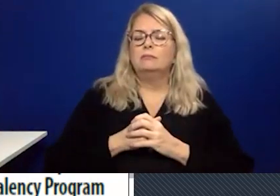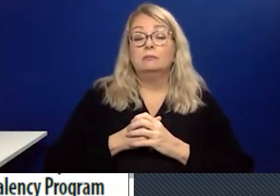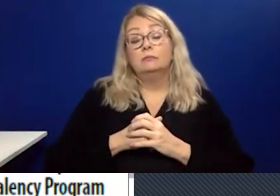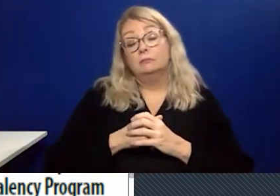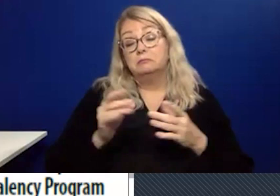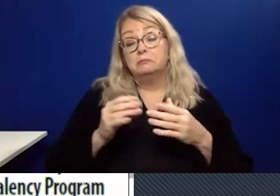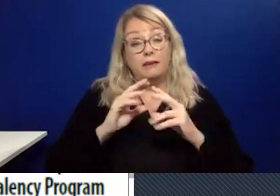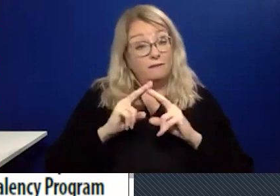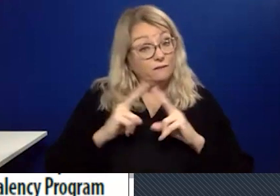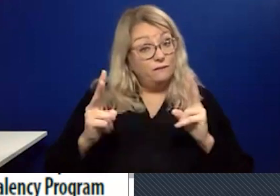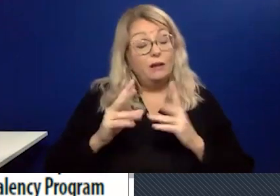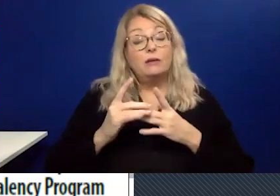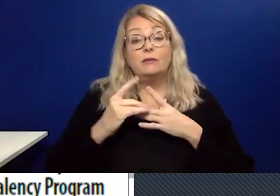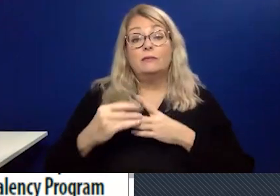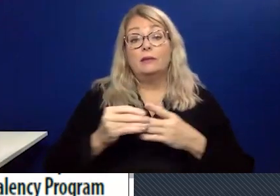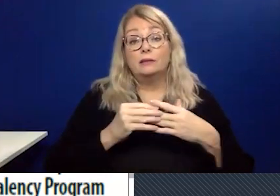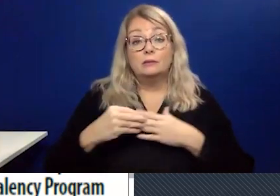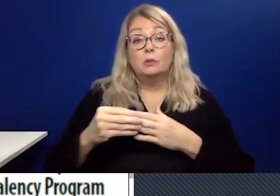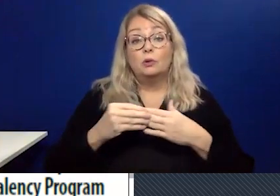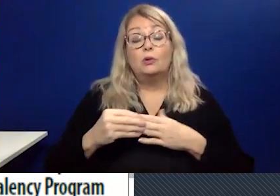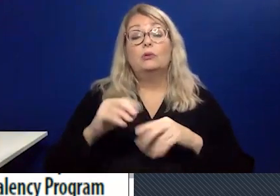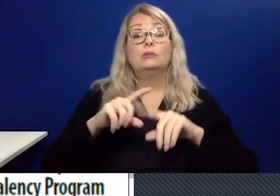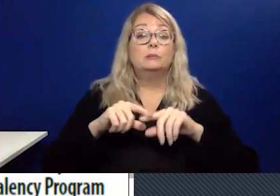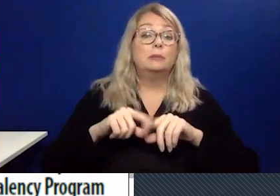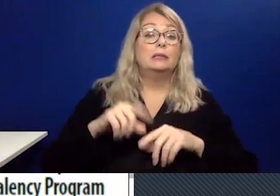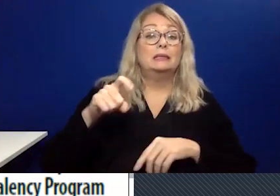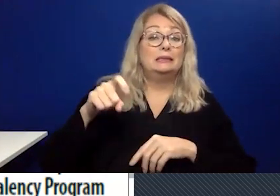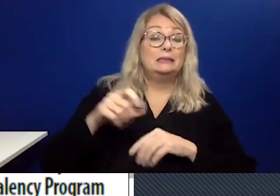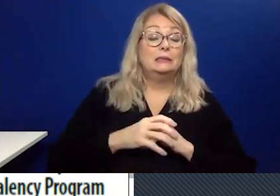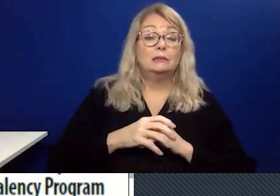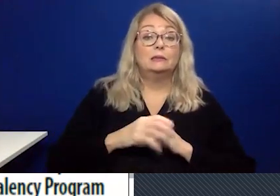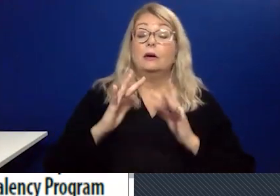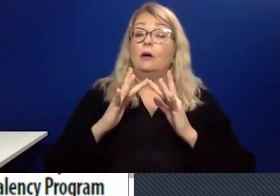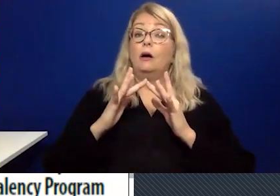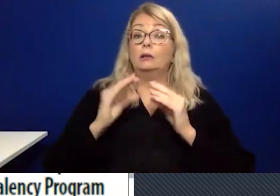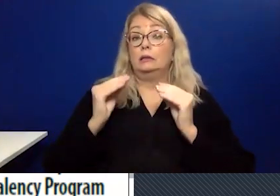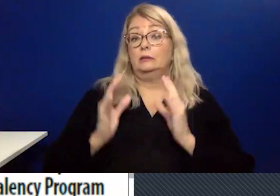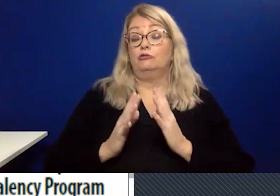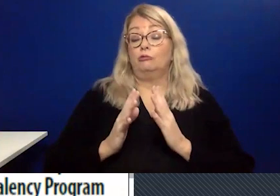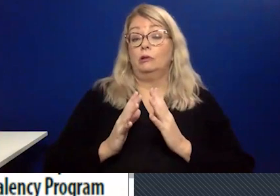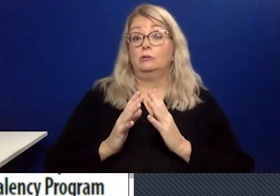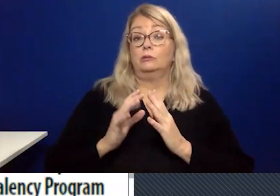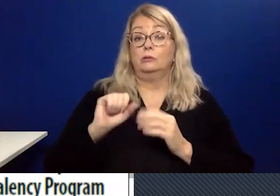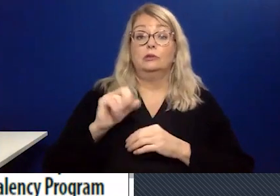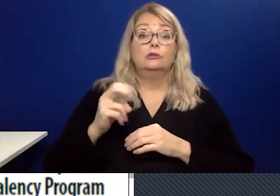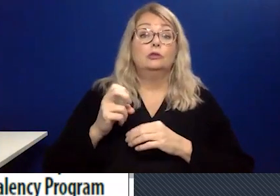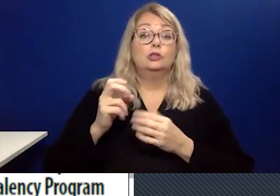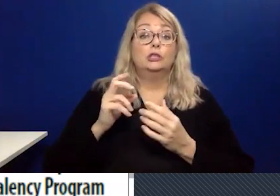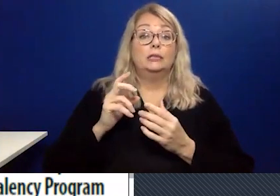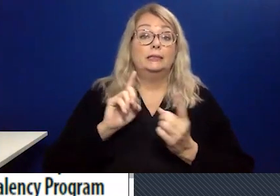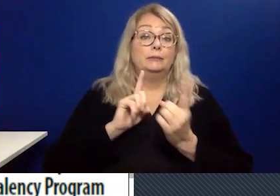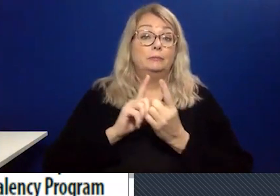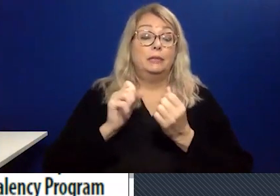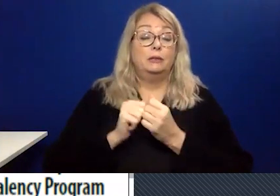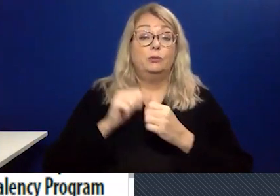flexible depending on the needs of the student. And then even our online instructor, she ends up meeting with students at set